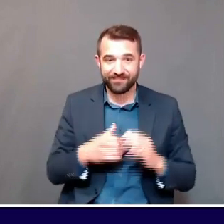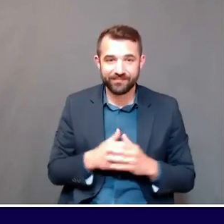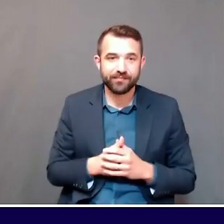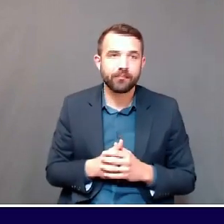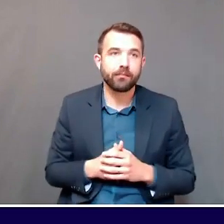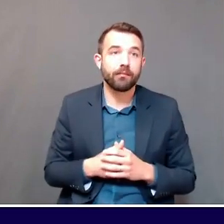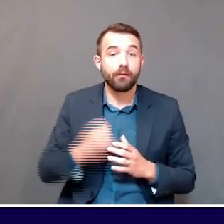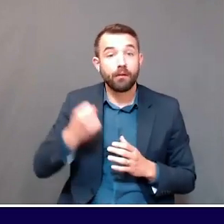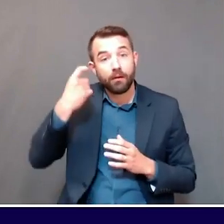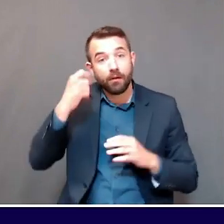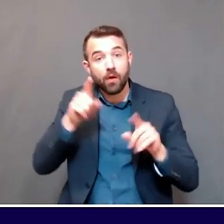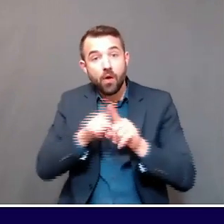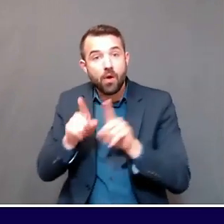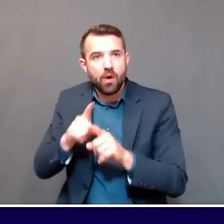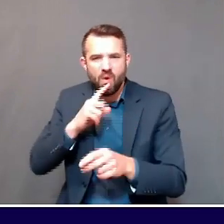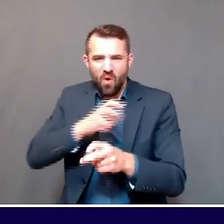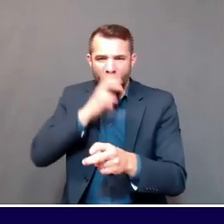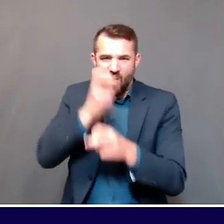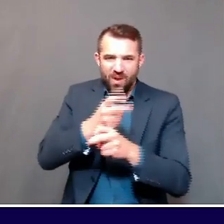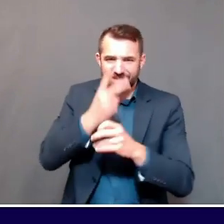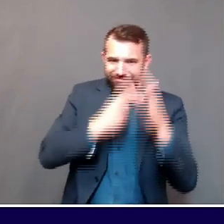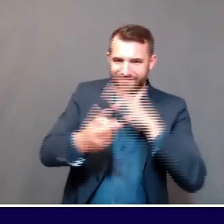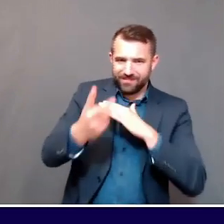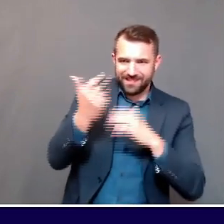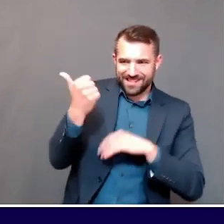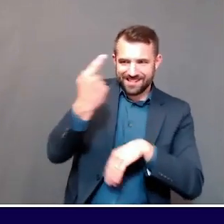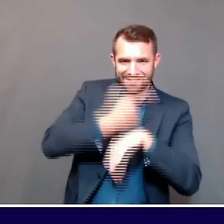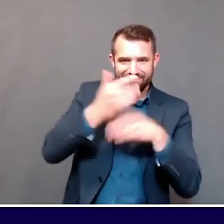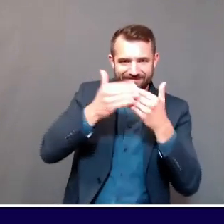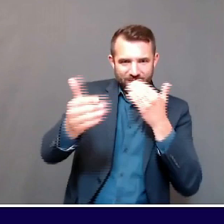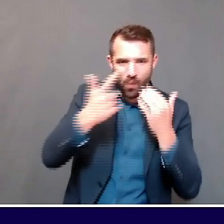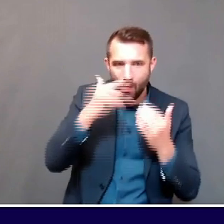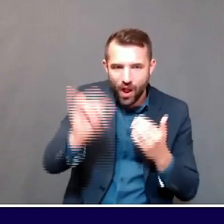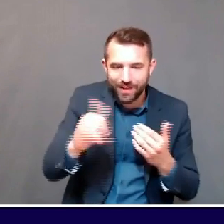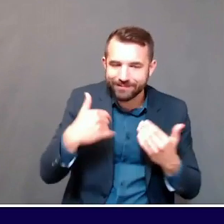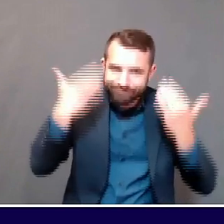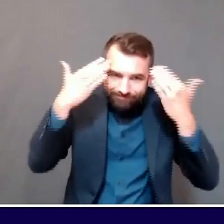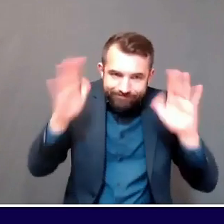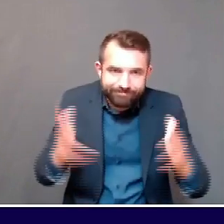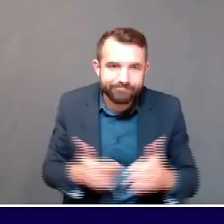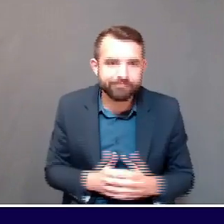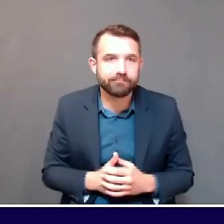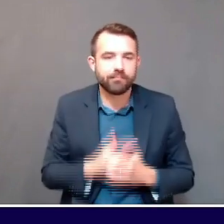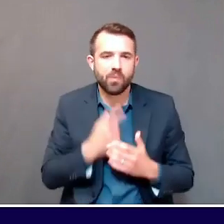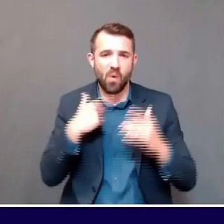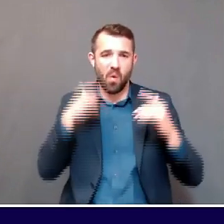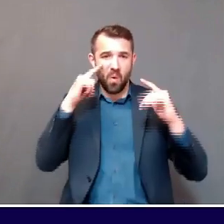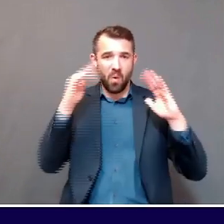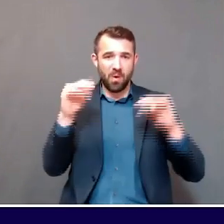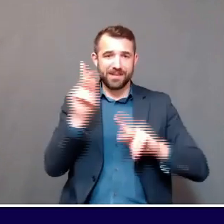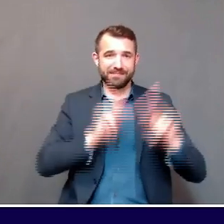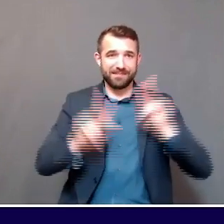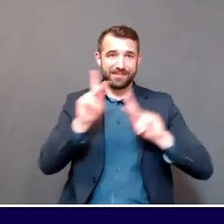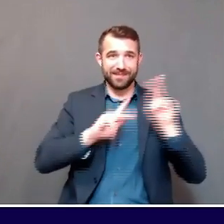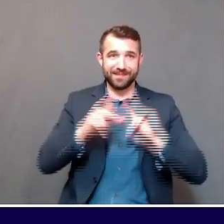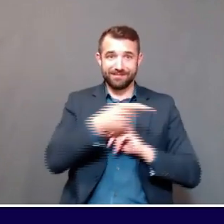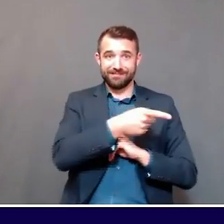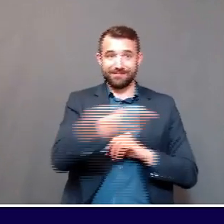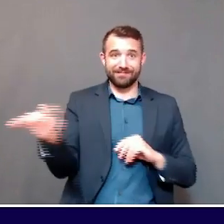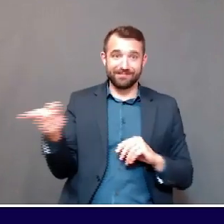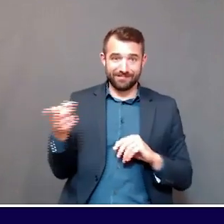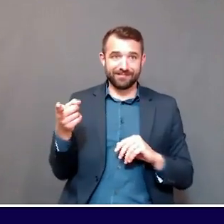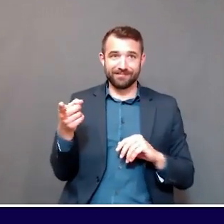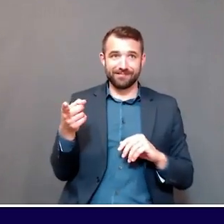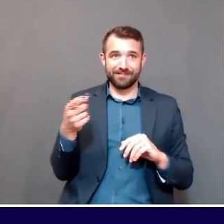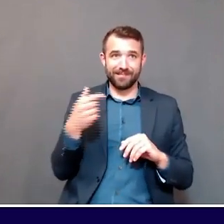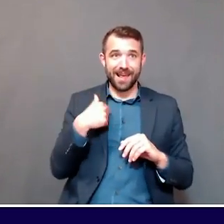about what we may see in 10 days. Certainly, I am hoping that, as I think I saw at length